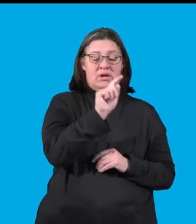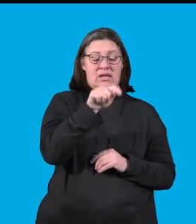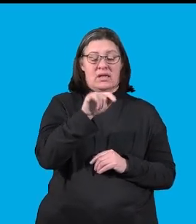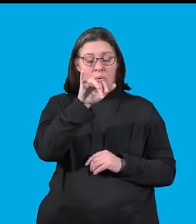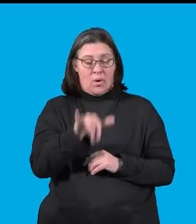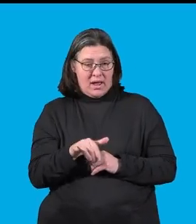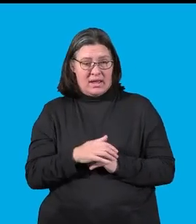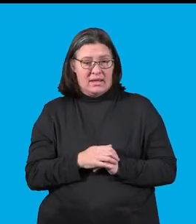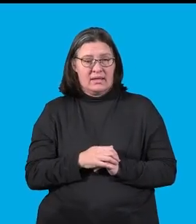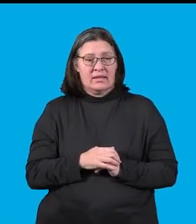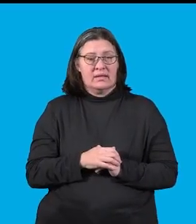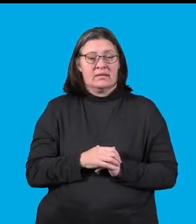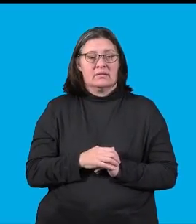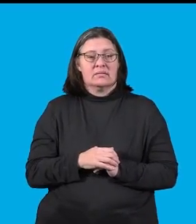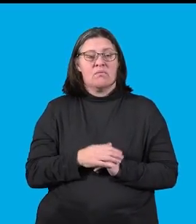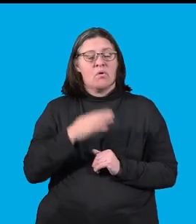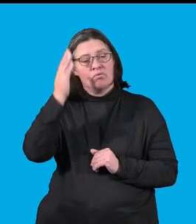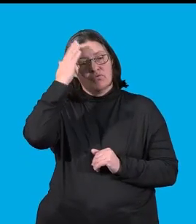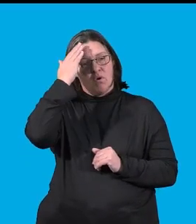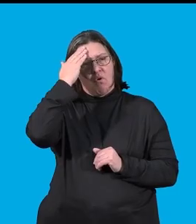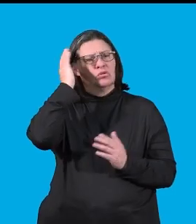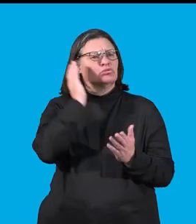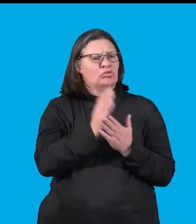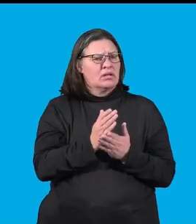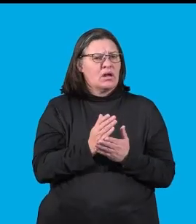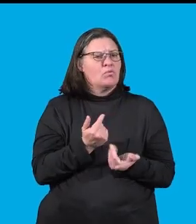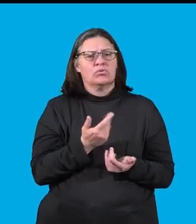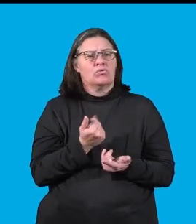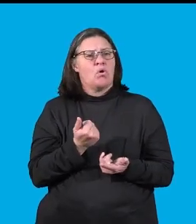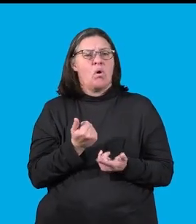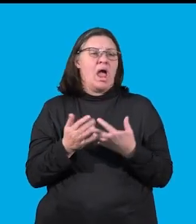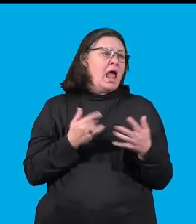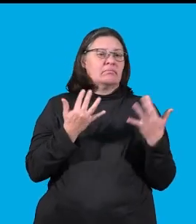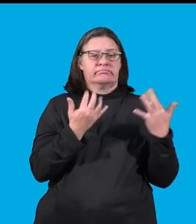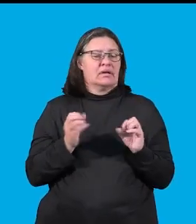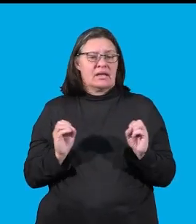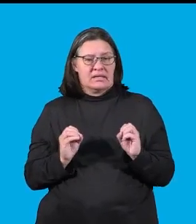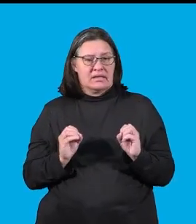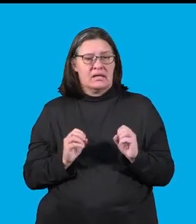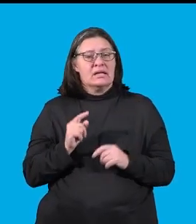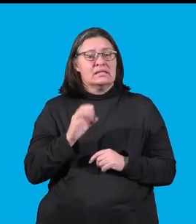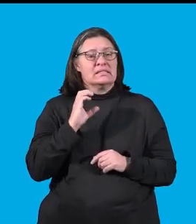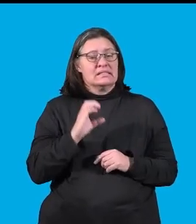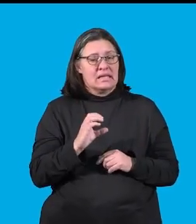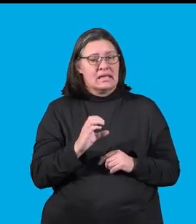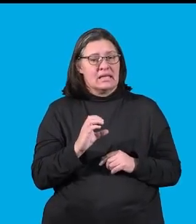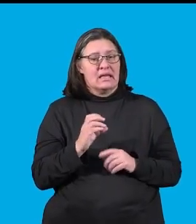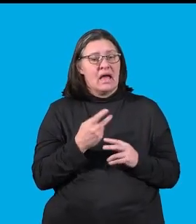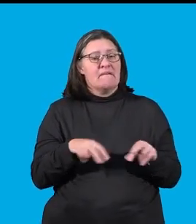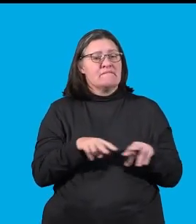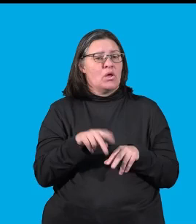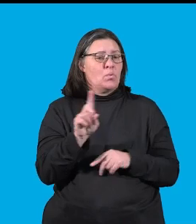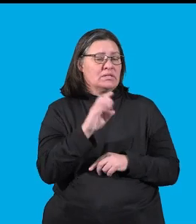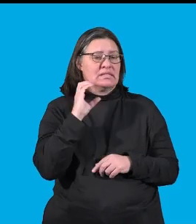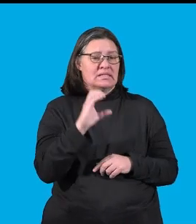Y. The graph of H passes through the origin, so therefore we know straight away without doing any working that this value C